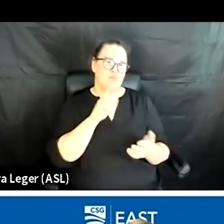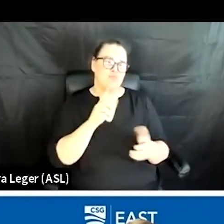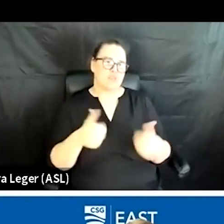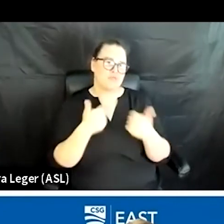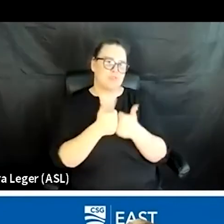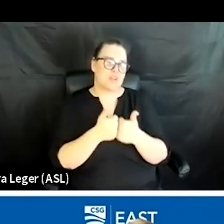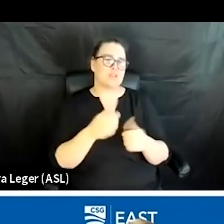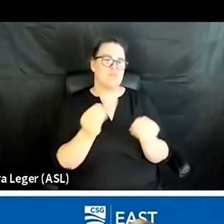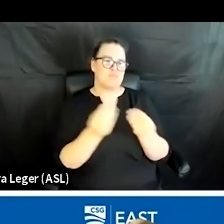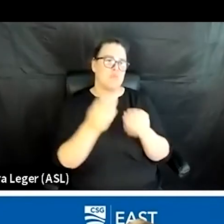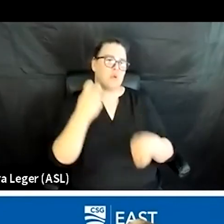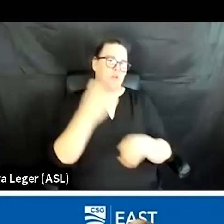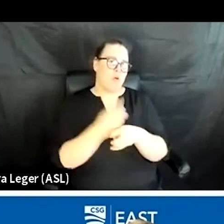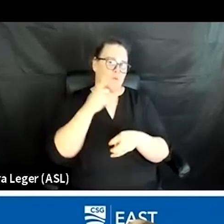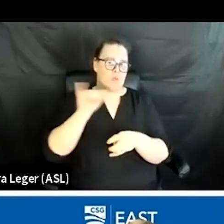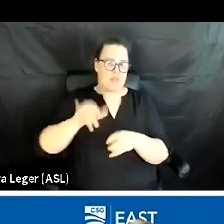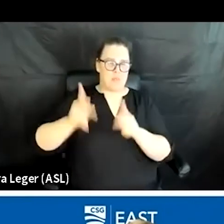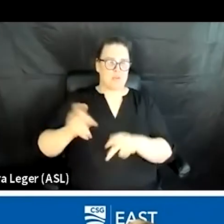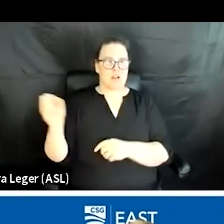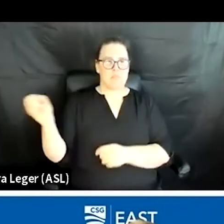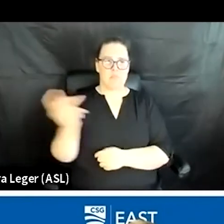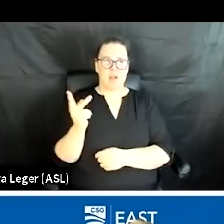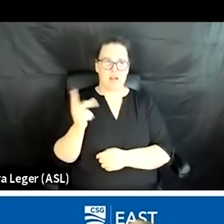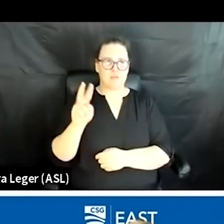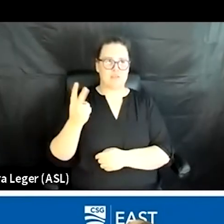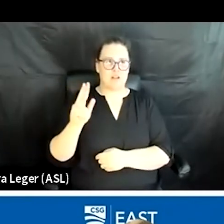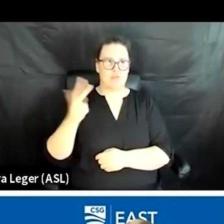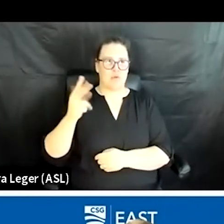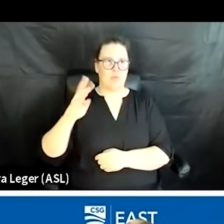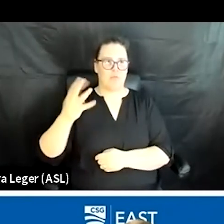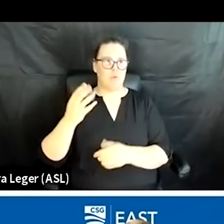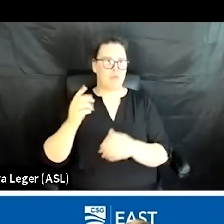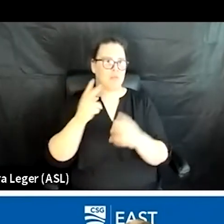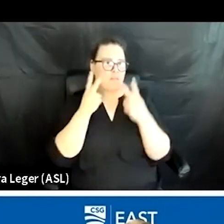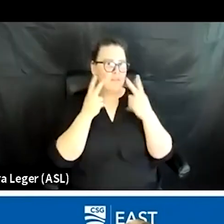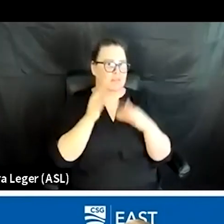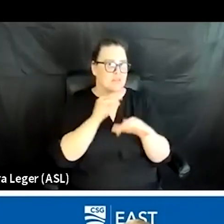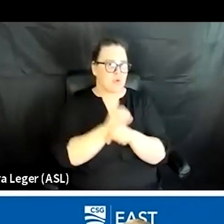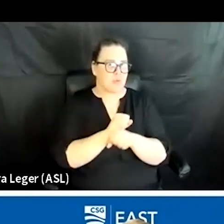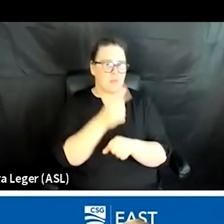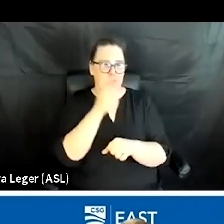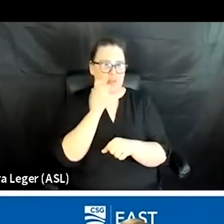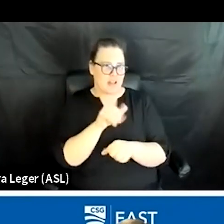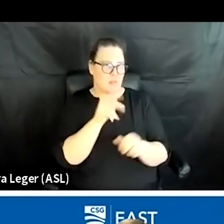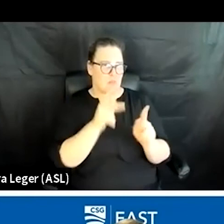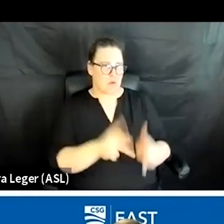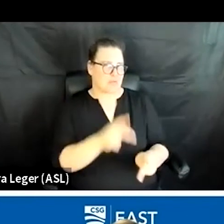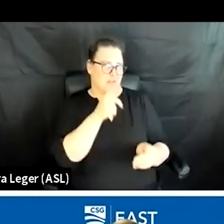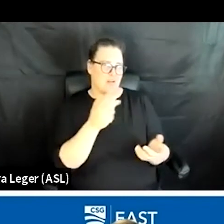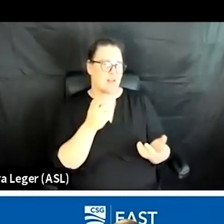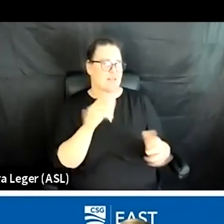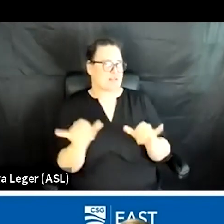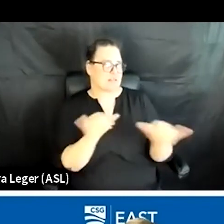come back for that second and third visit because their counselors are not representative of that community. It's also very